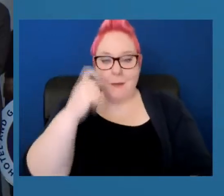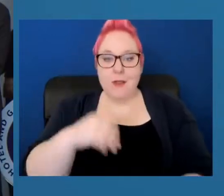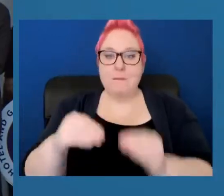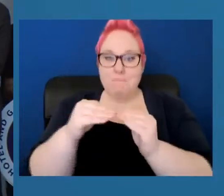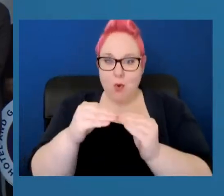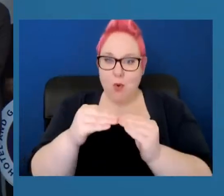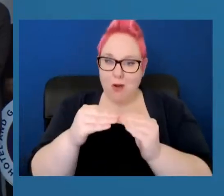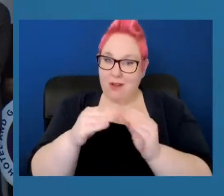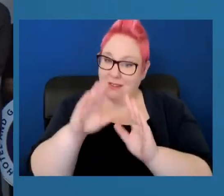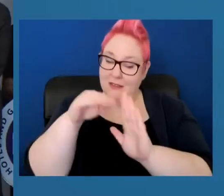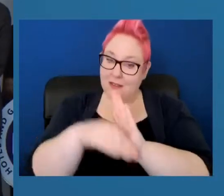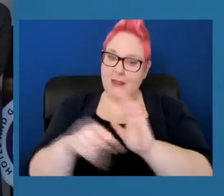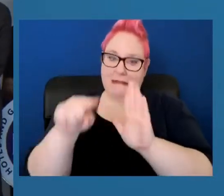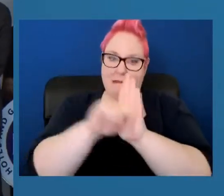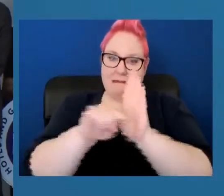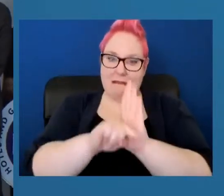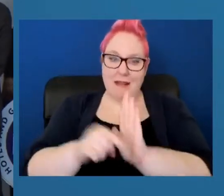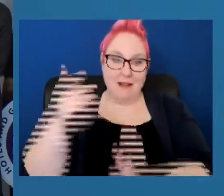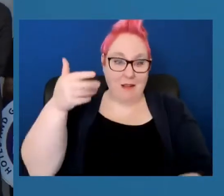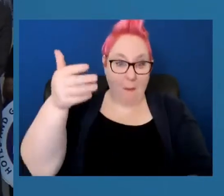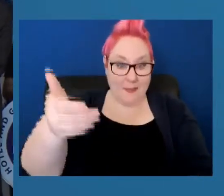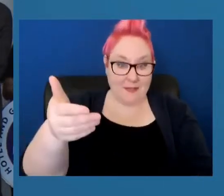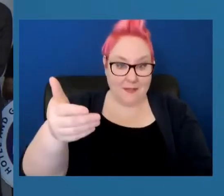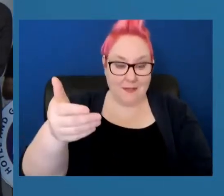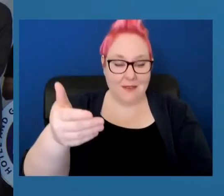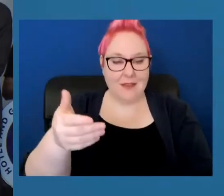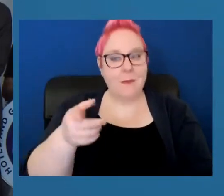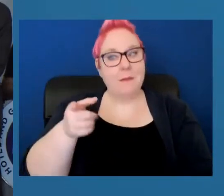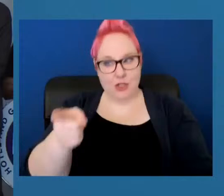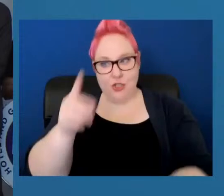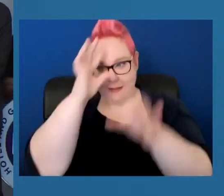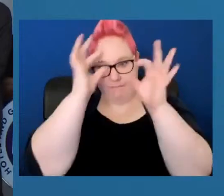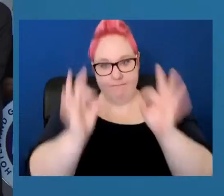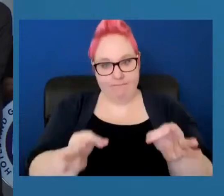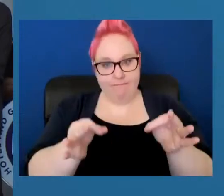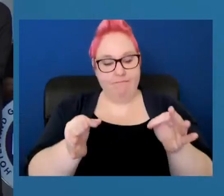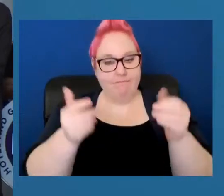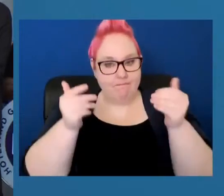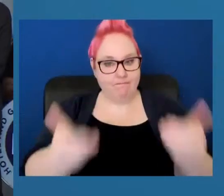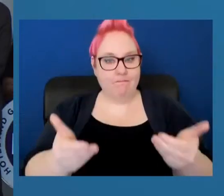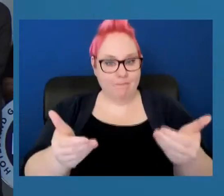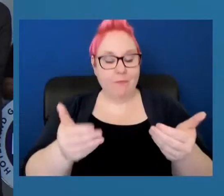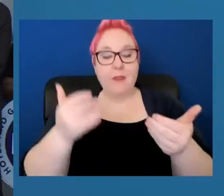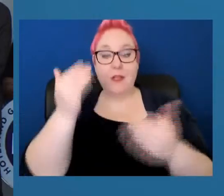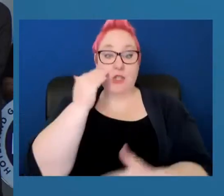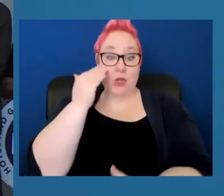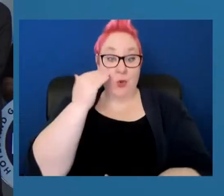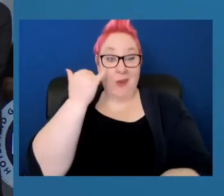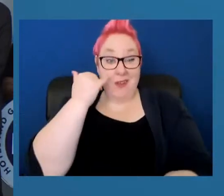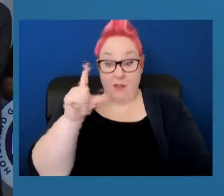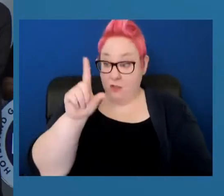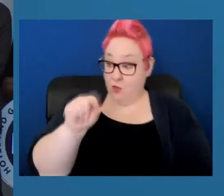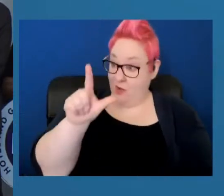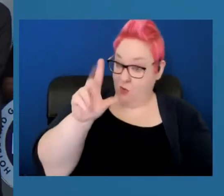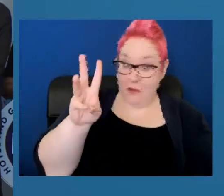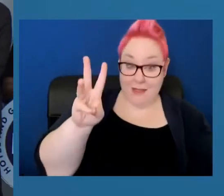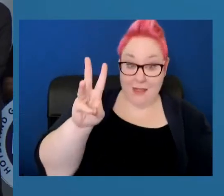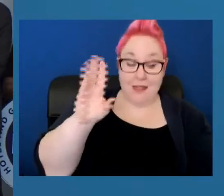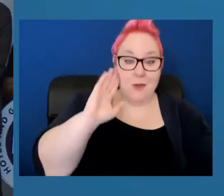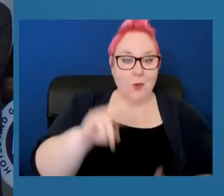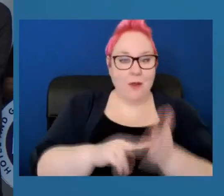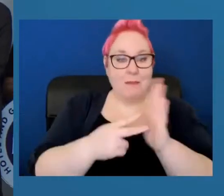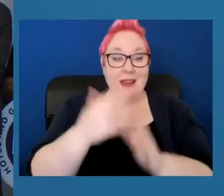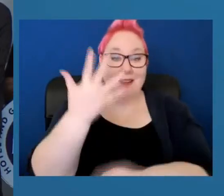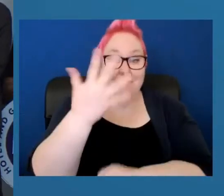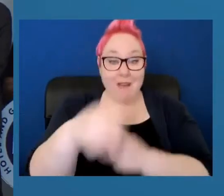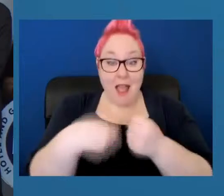Governor Hochul made the tough decision, because she knew that if we got into 2026, it would be 5 years of debt, and with